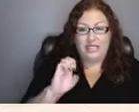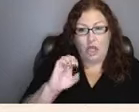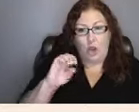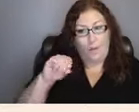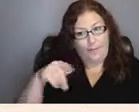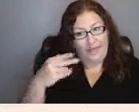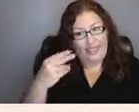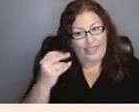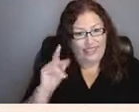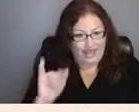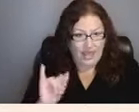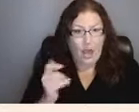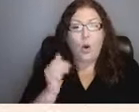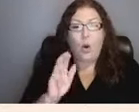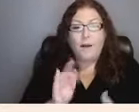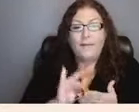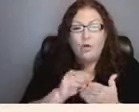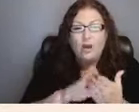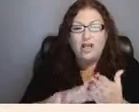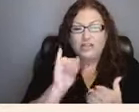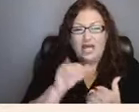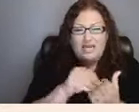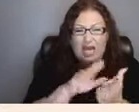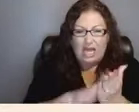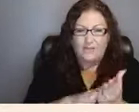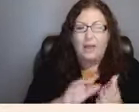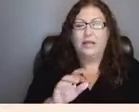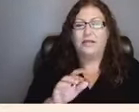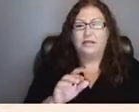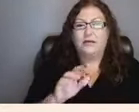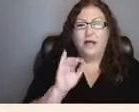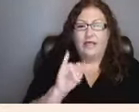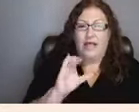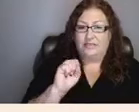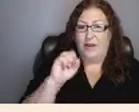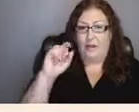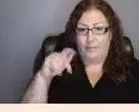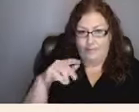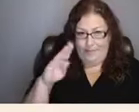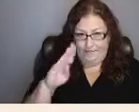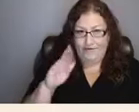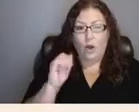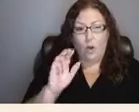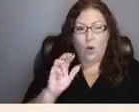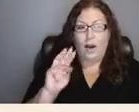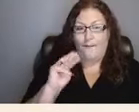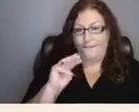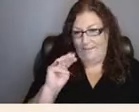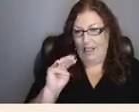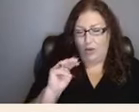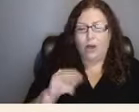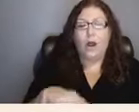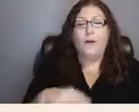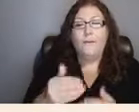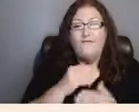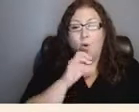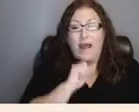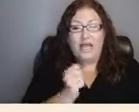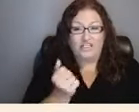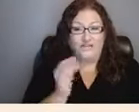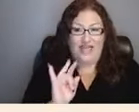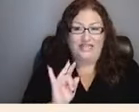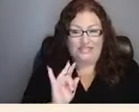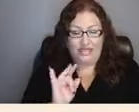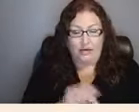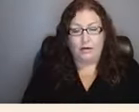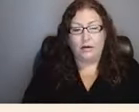a diagnosis of spina bifida cystica or myelomeningocele before the age of 18. Individuals